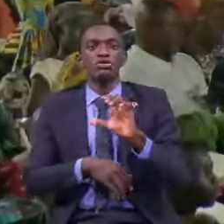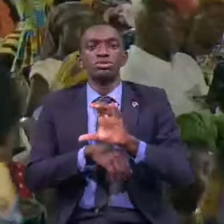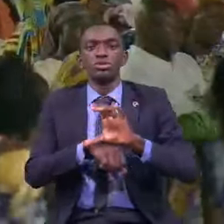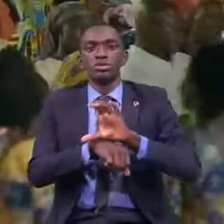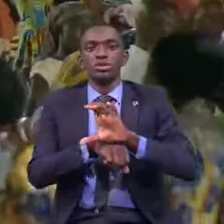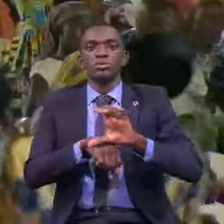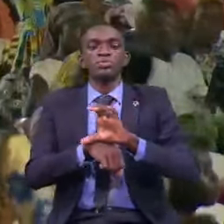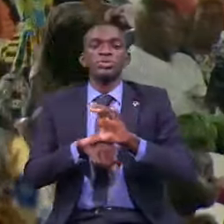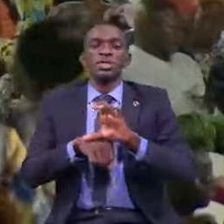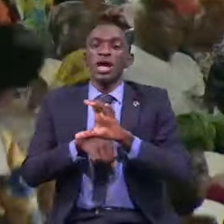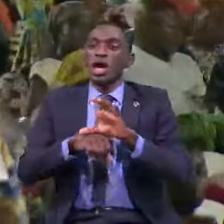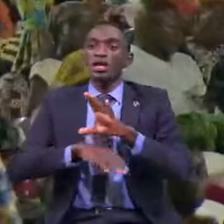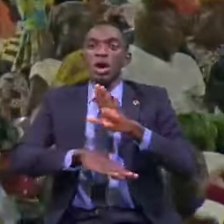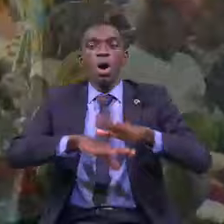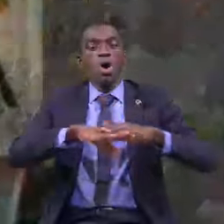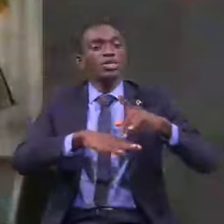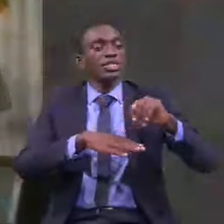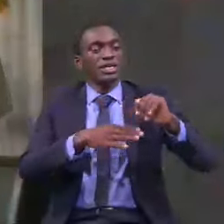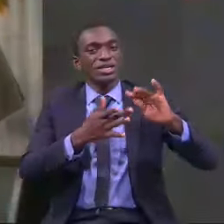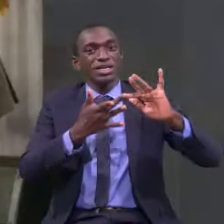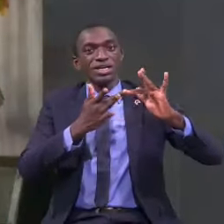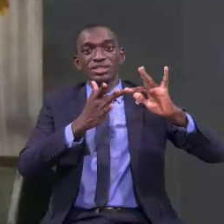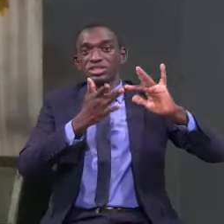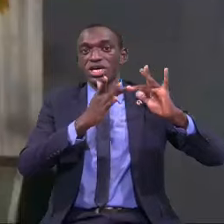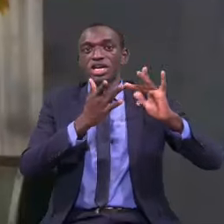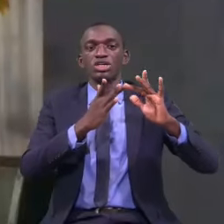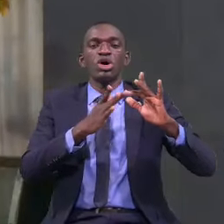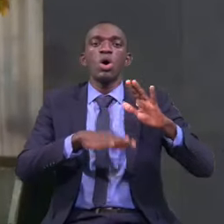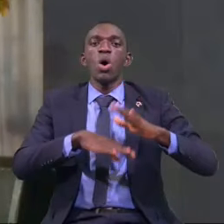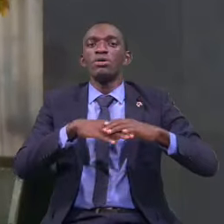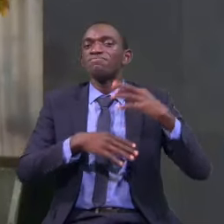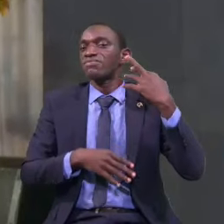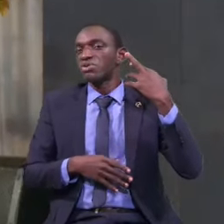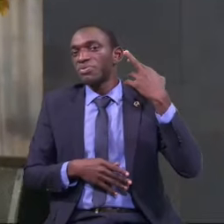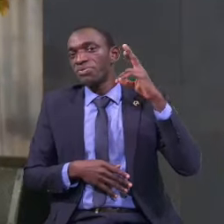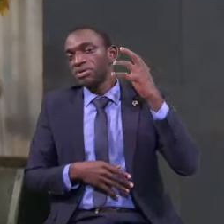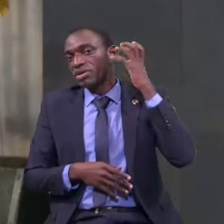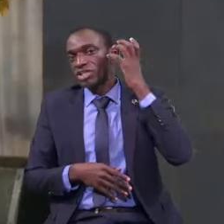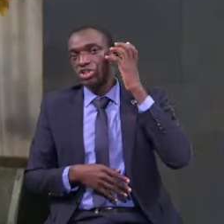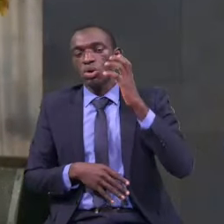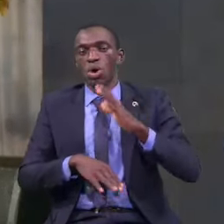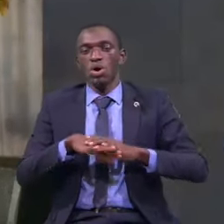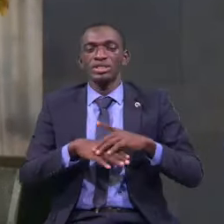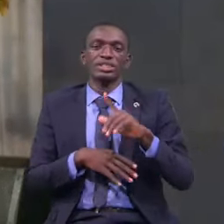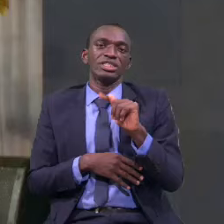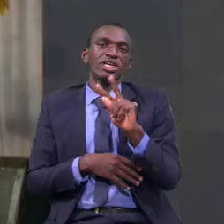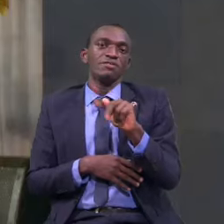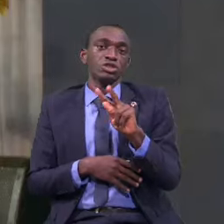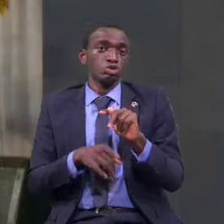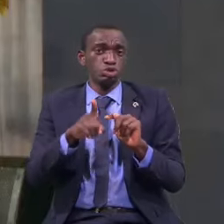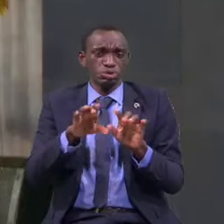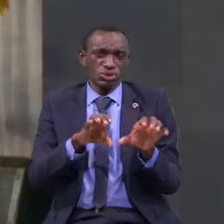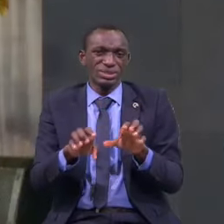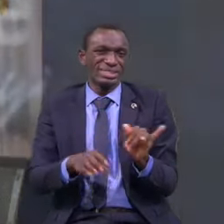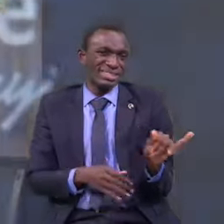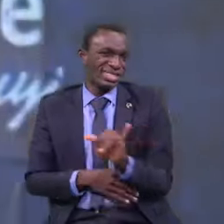There, online, over the radio, over the television, you're doing the same thing, and salvation is coming to you